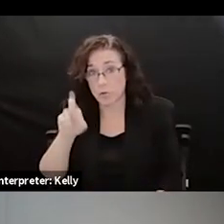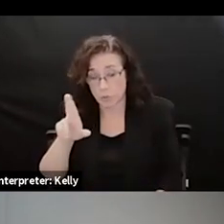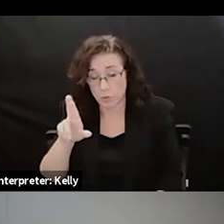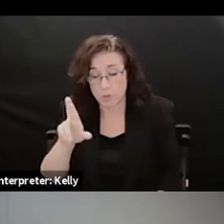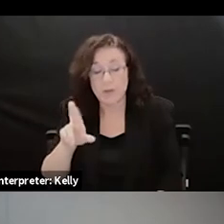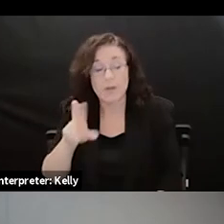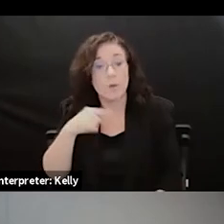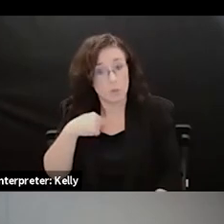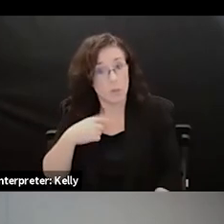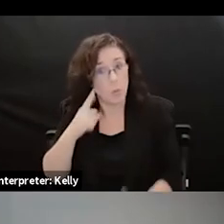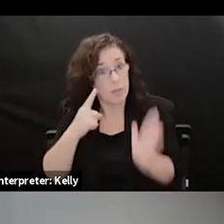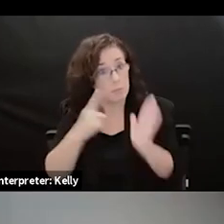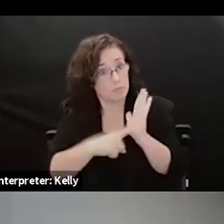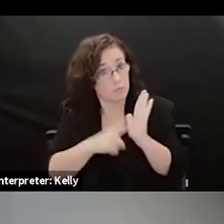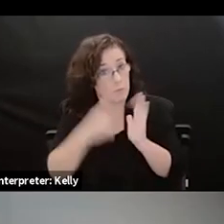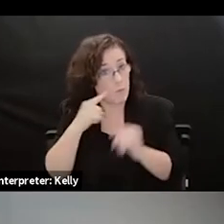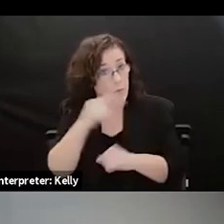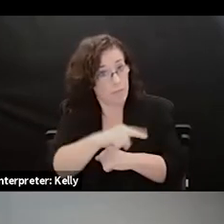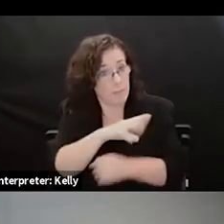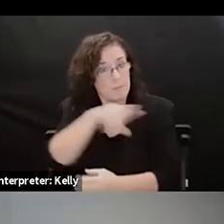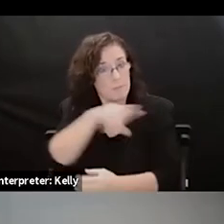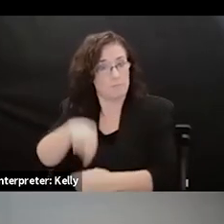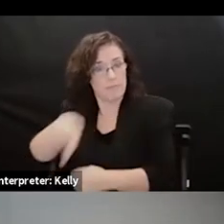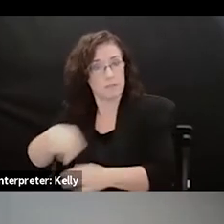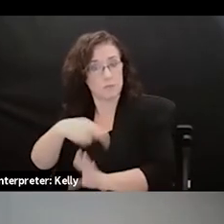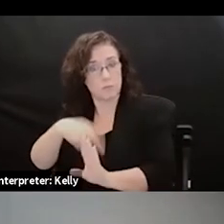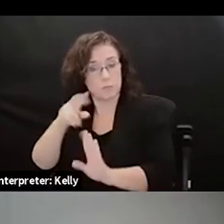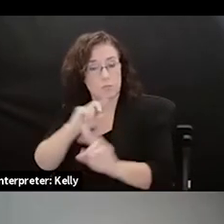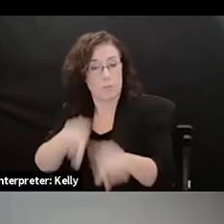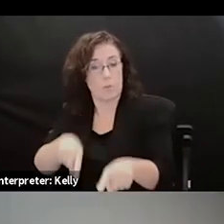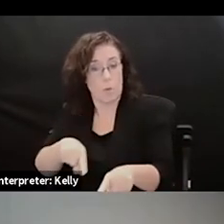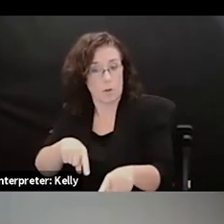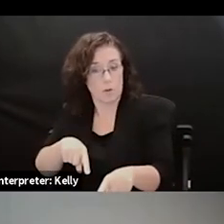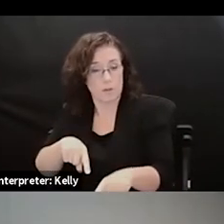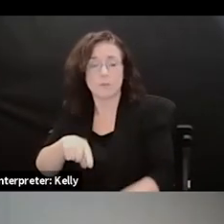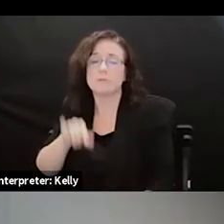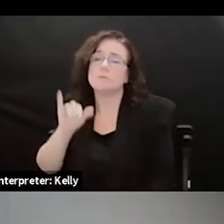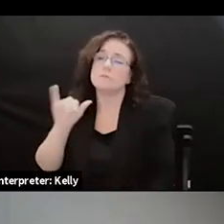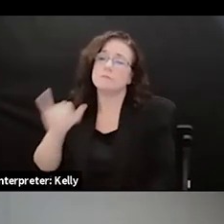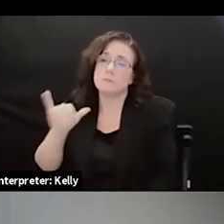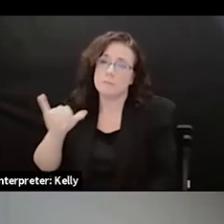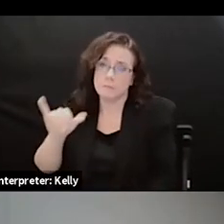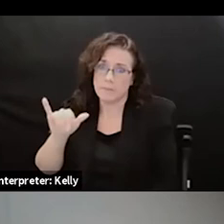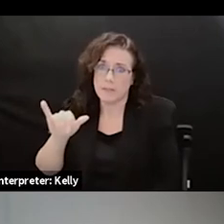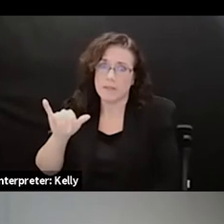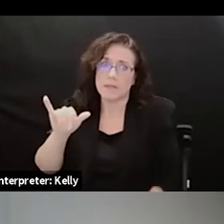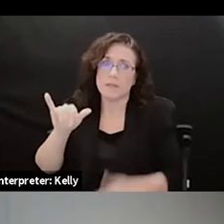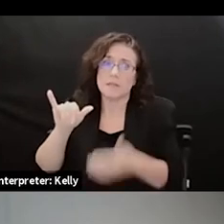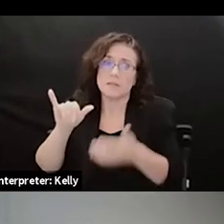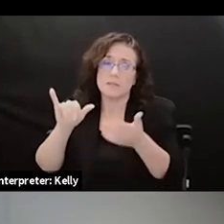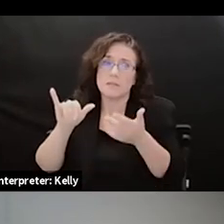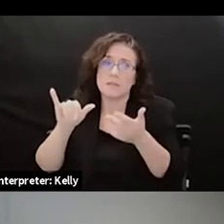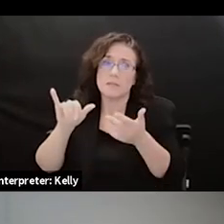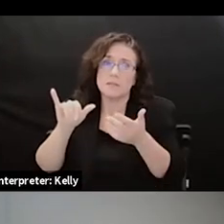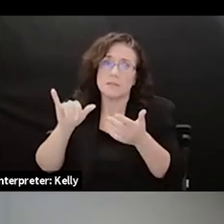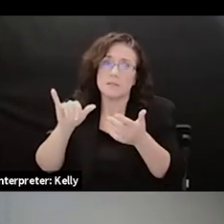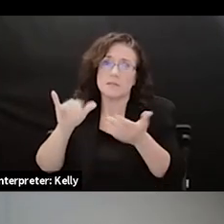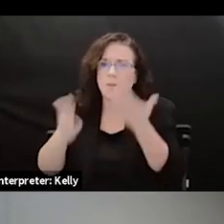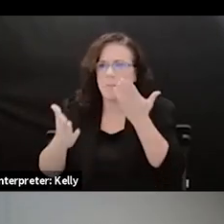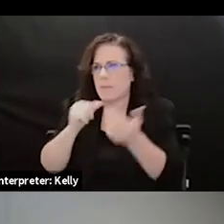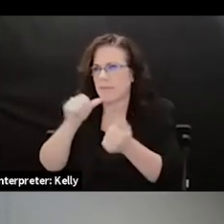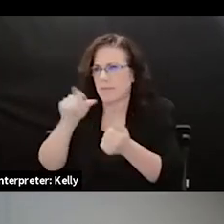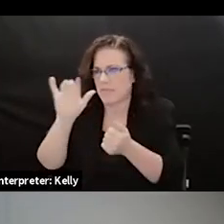report so help me understand that you know when we come to not necessarily you shallow but maybe megan and or